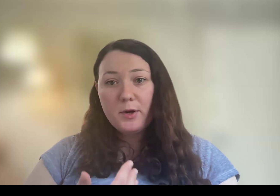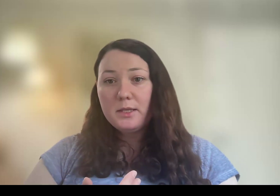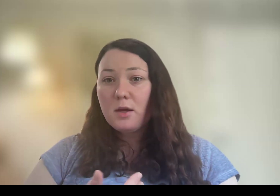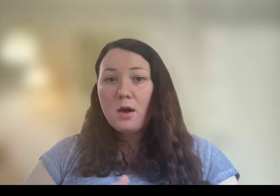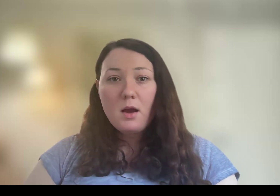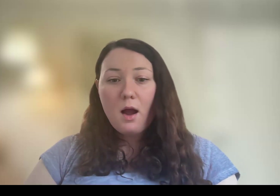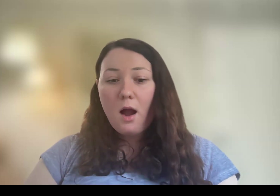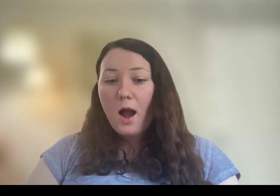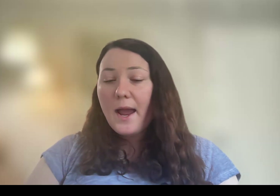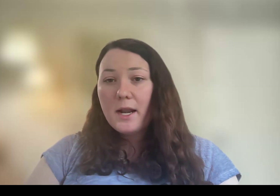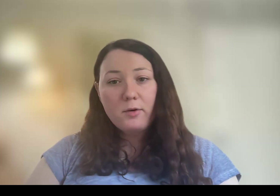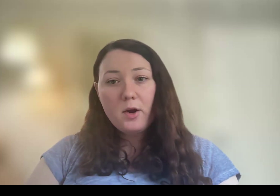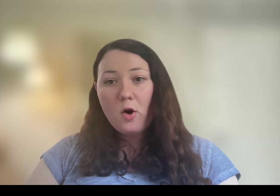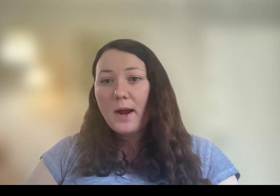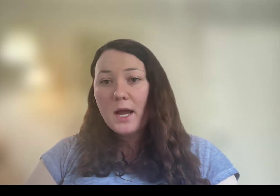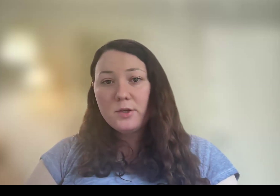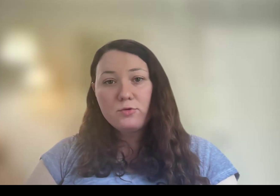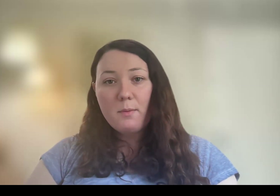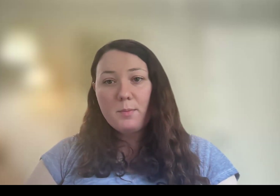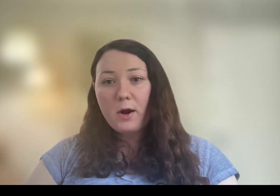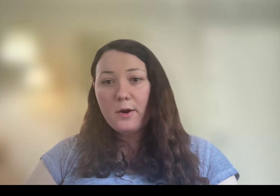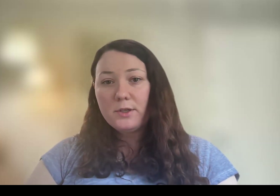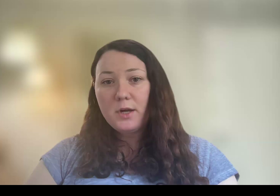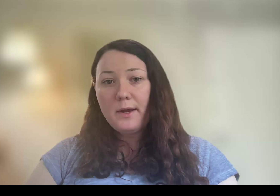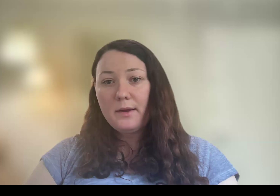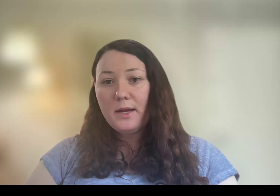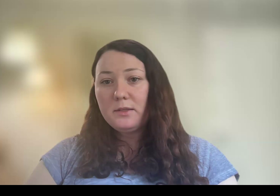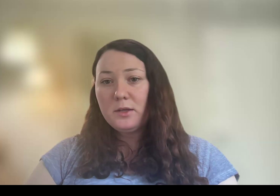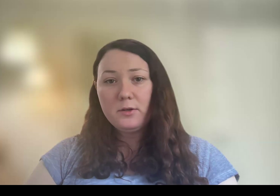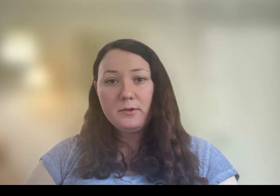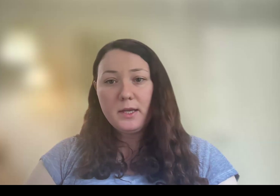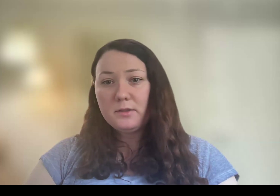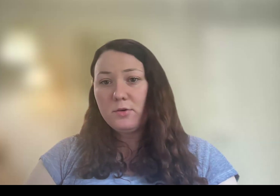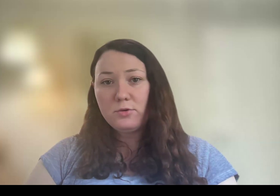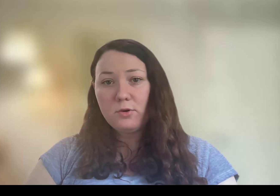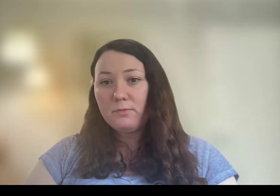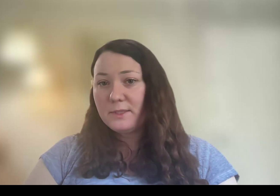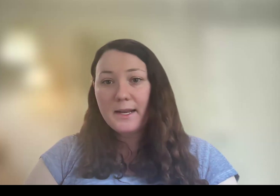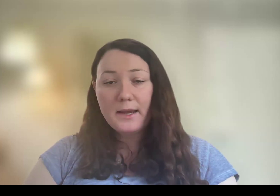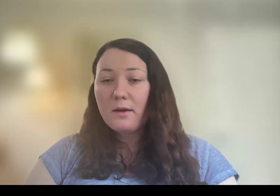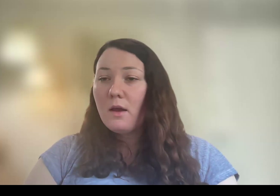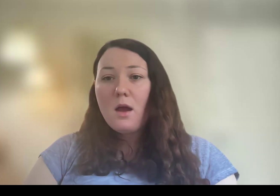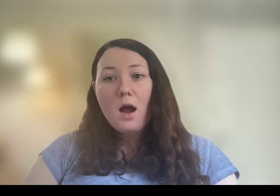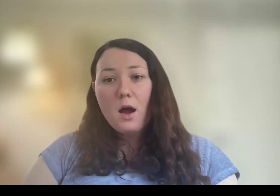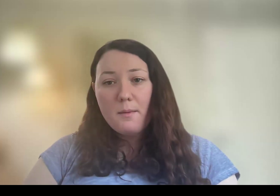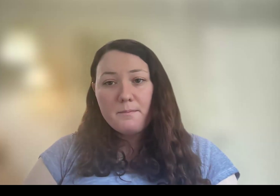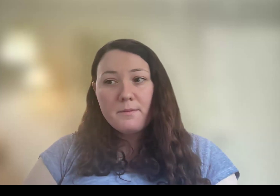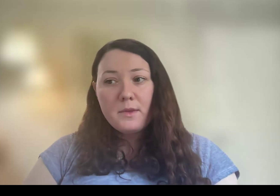my experience, I had a great home. I had no trauma prior to going into the institutional setting.